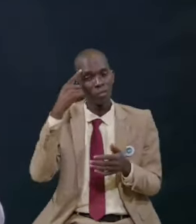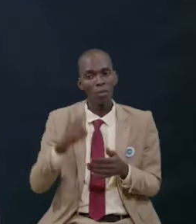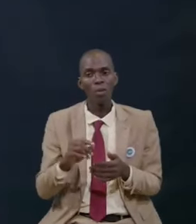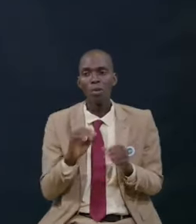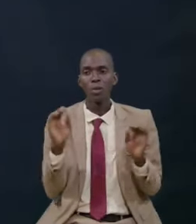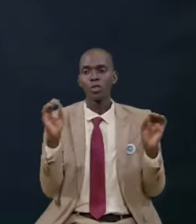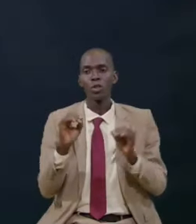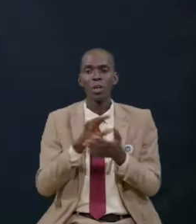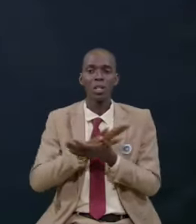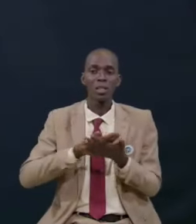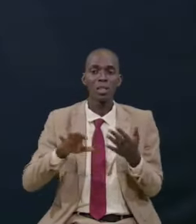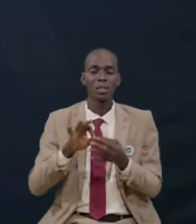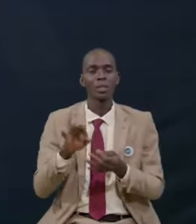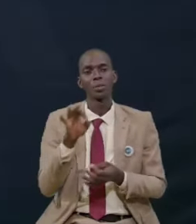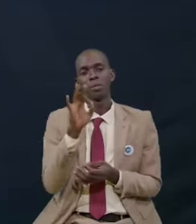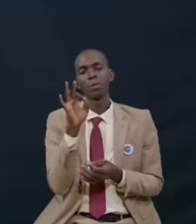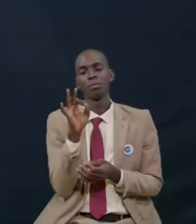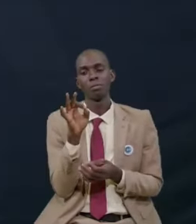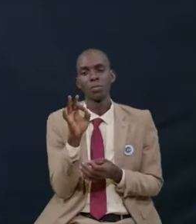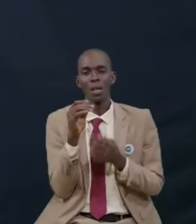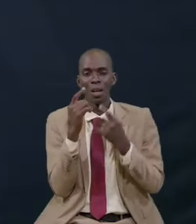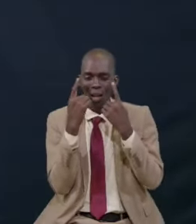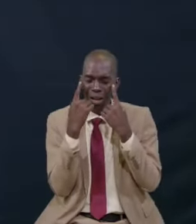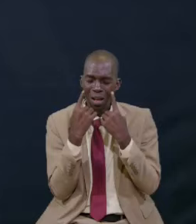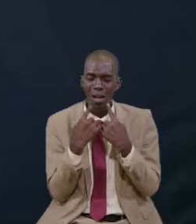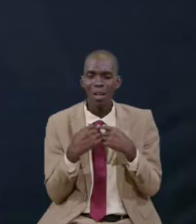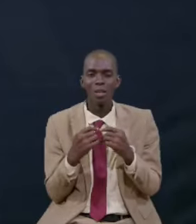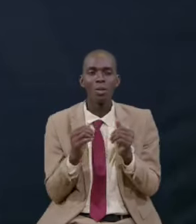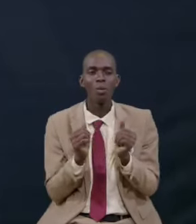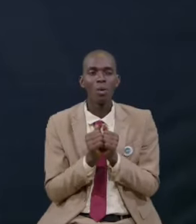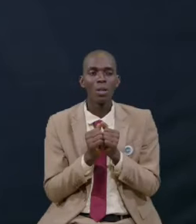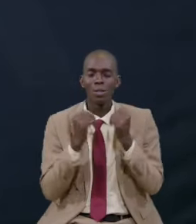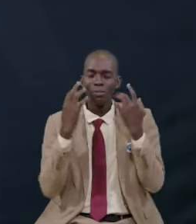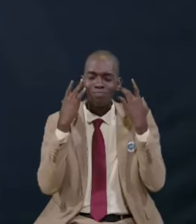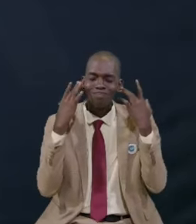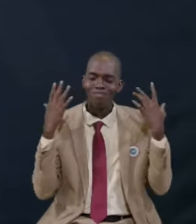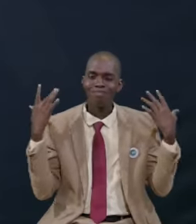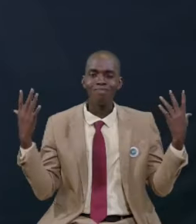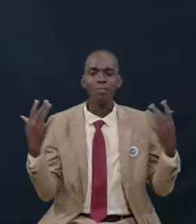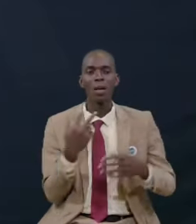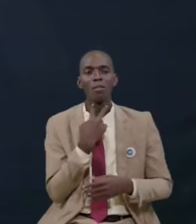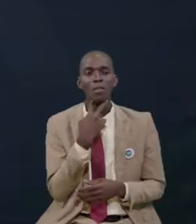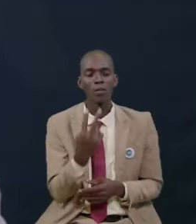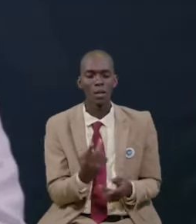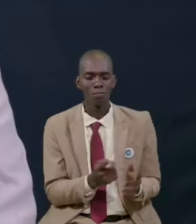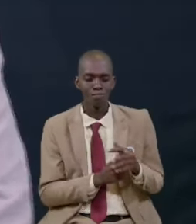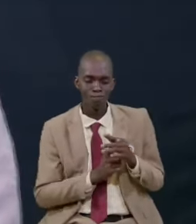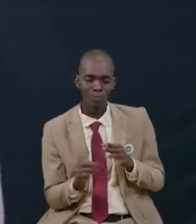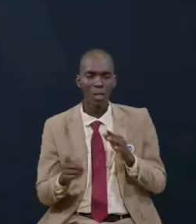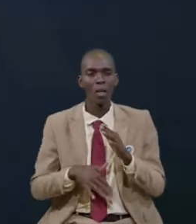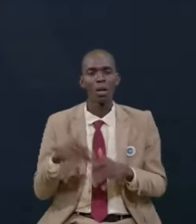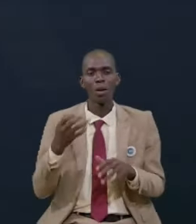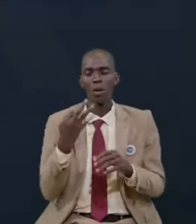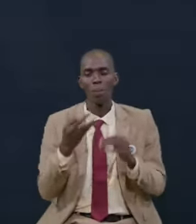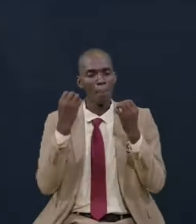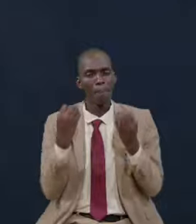crying with loud voice, came out of many. That's how the unclean spirits will come